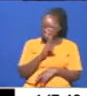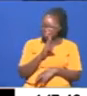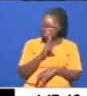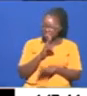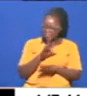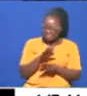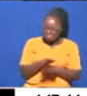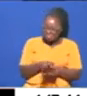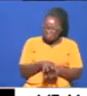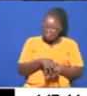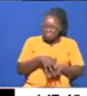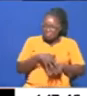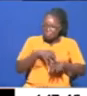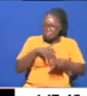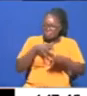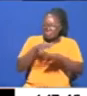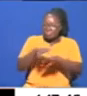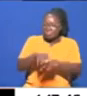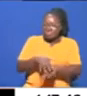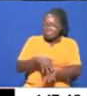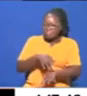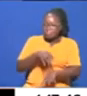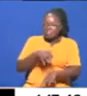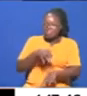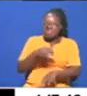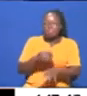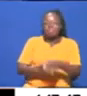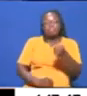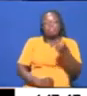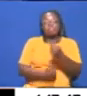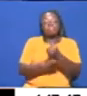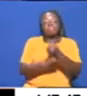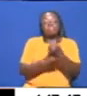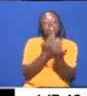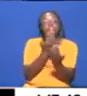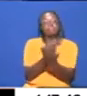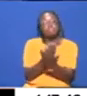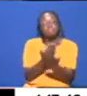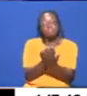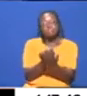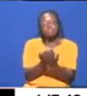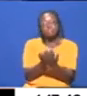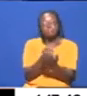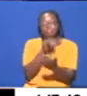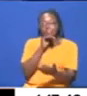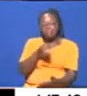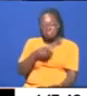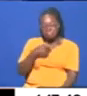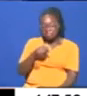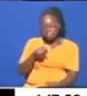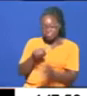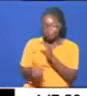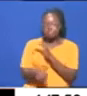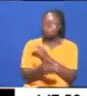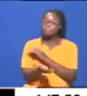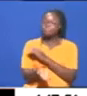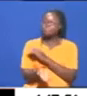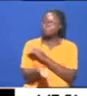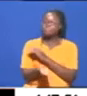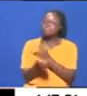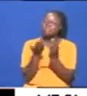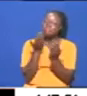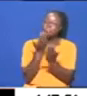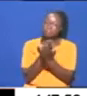pole. Ndio maana tuliomba support serikali watusaidie. Mtoto yangu bado yako chini. Naomba